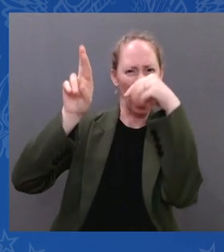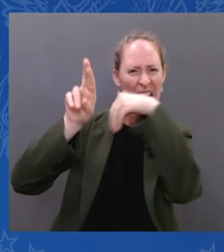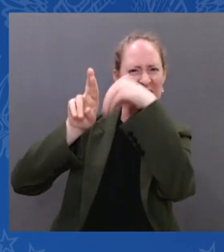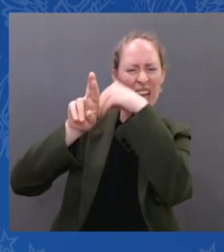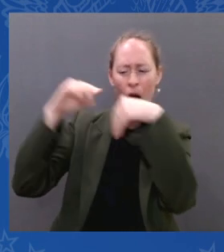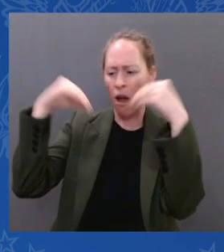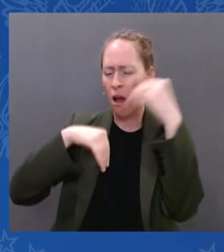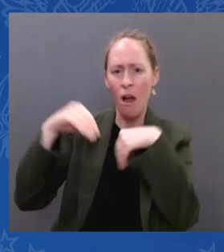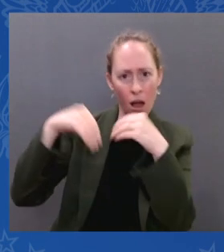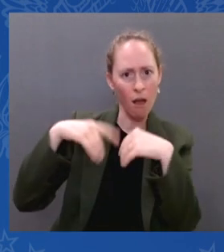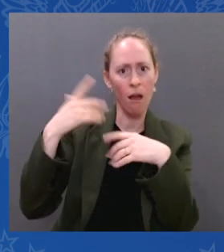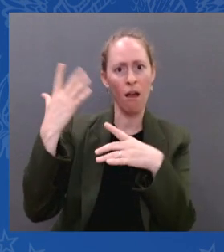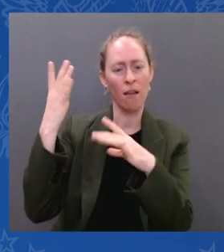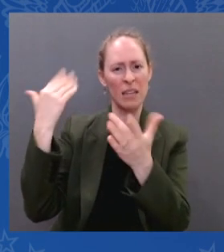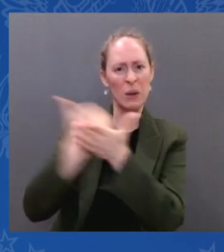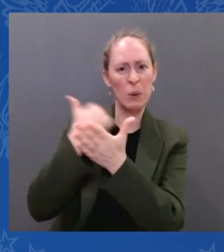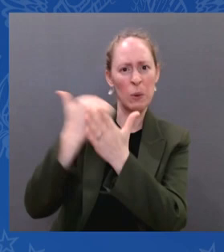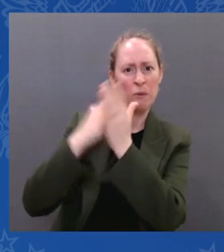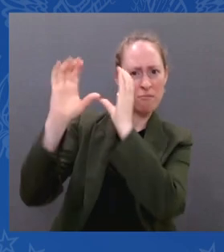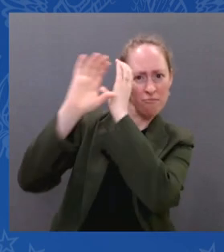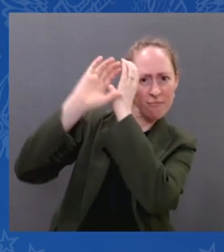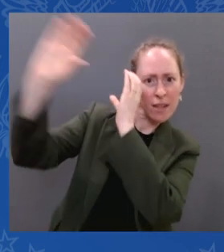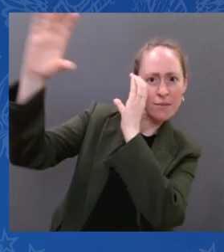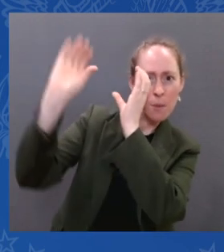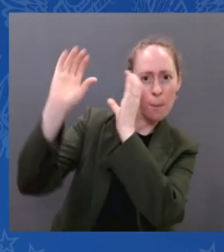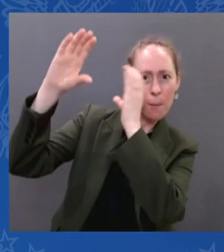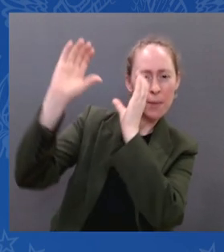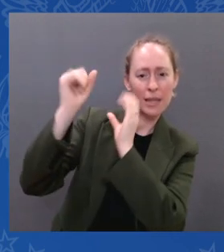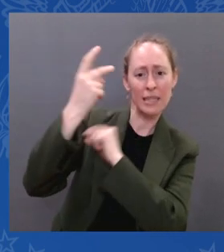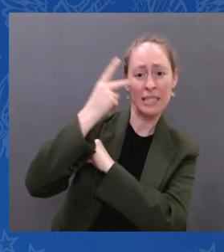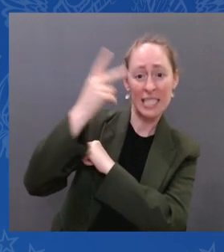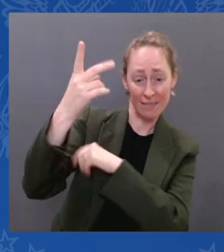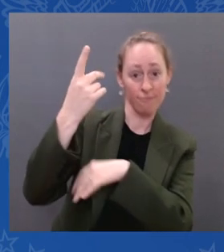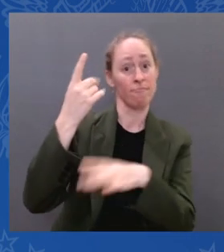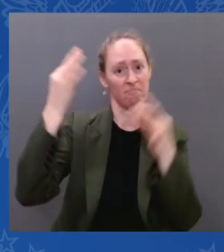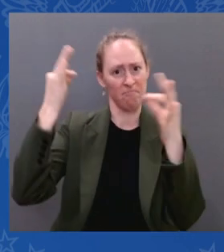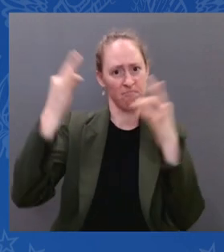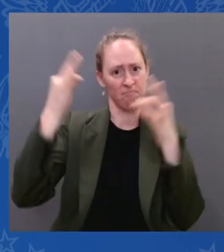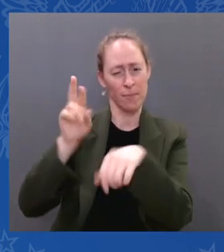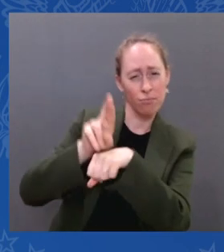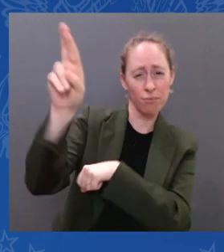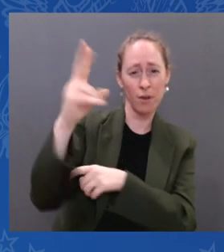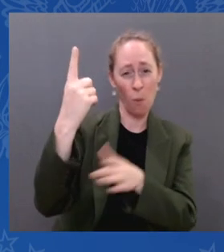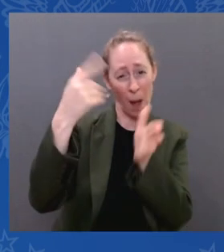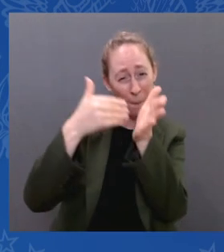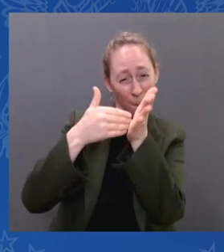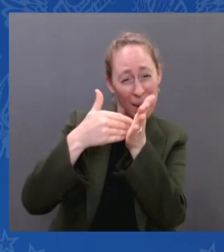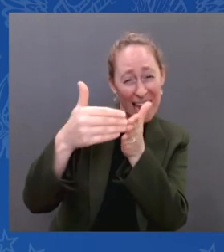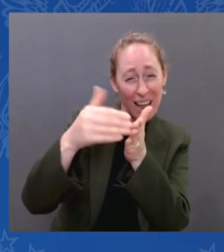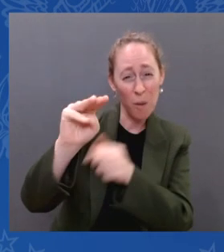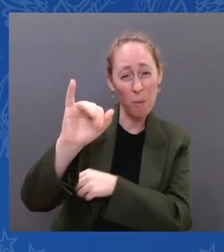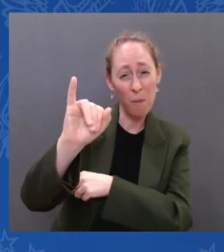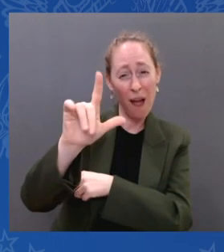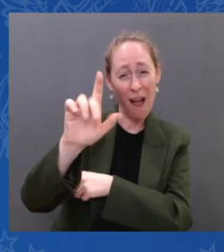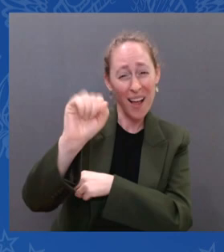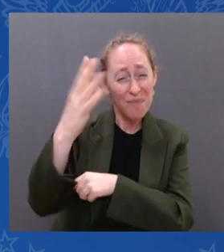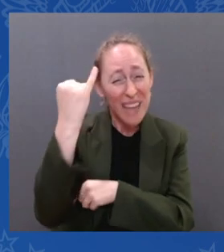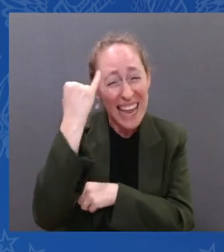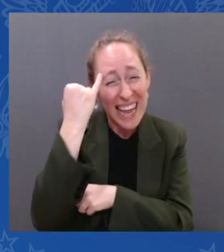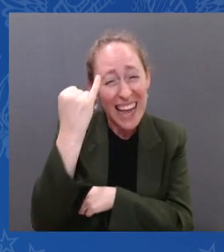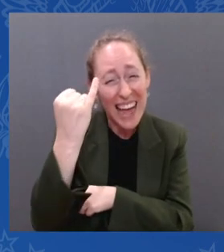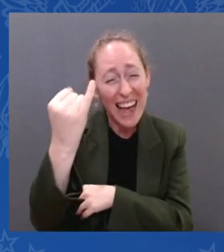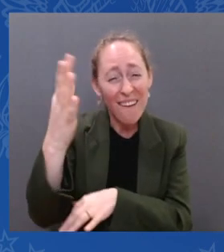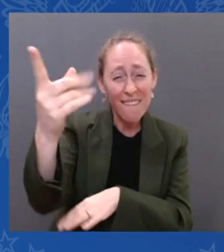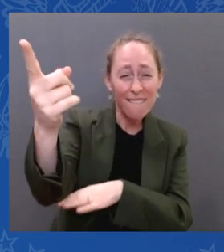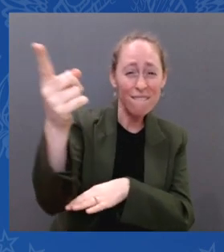1 million miles into the cosmos. First of all, that blows my mind, 1 million miles into the cosmos. Along the way, unfolding